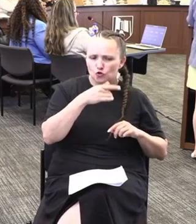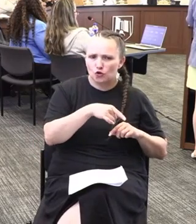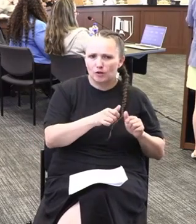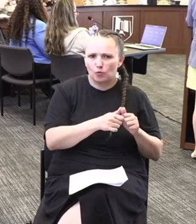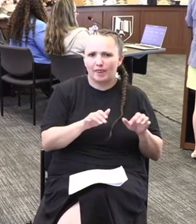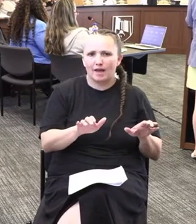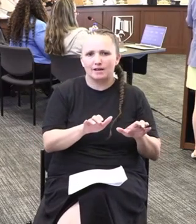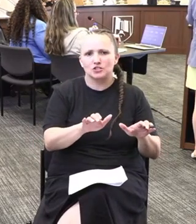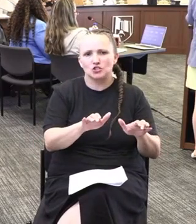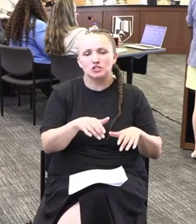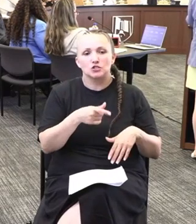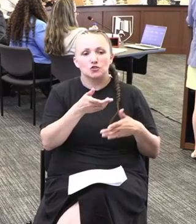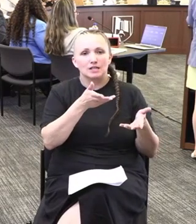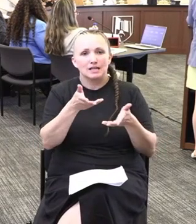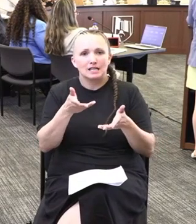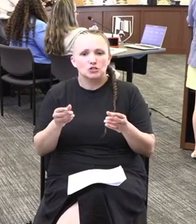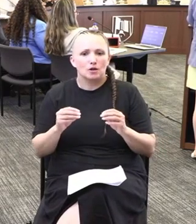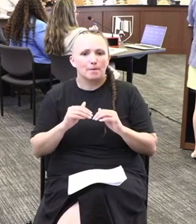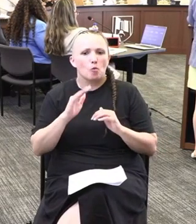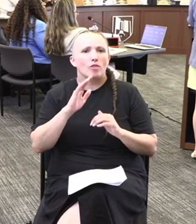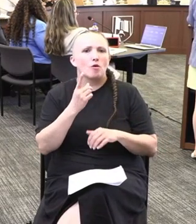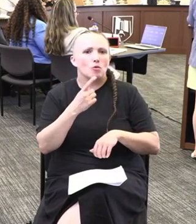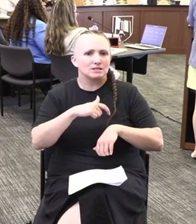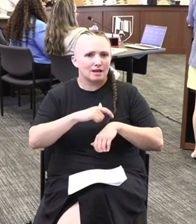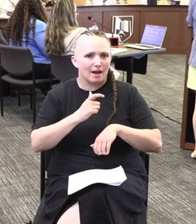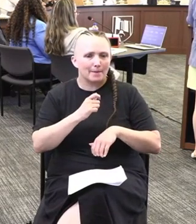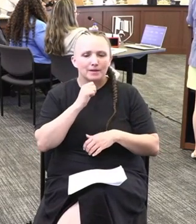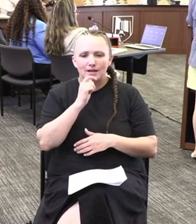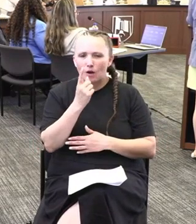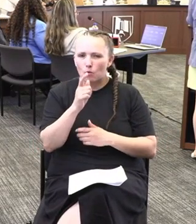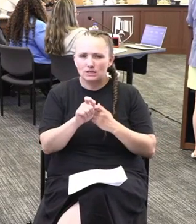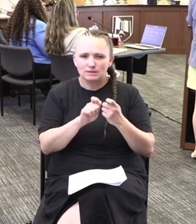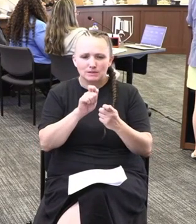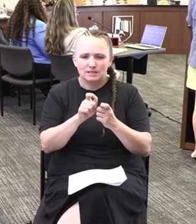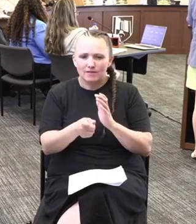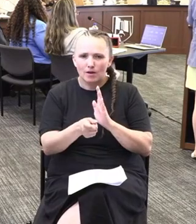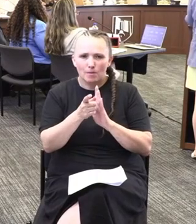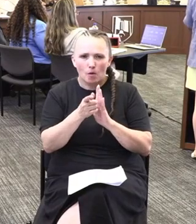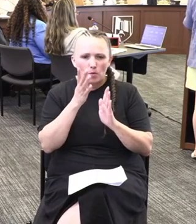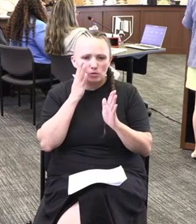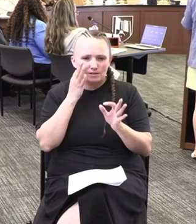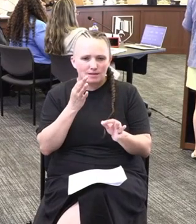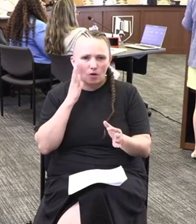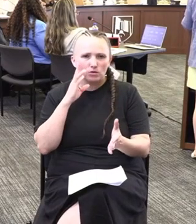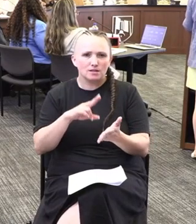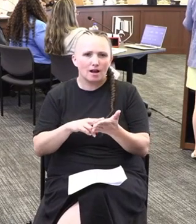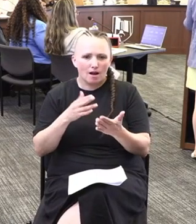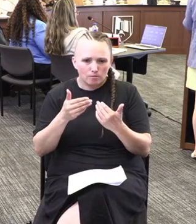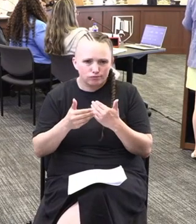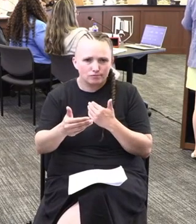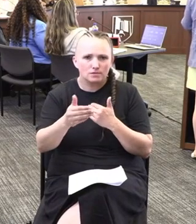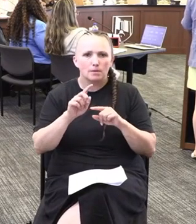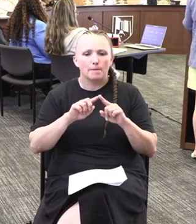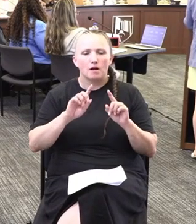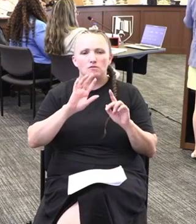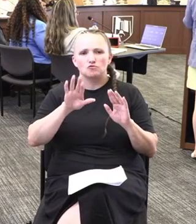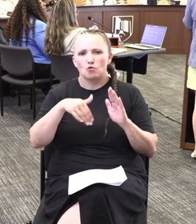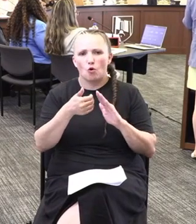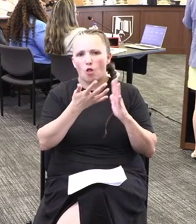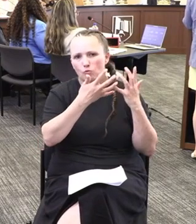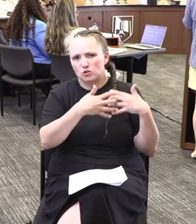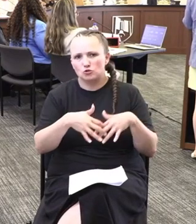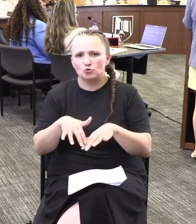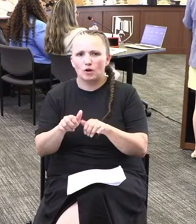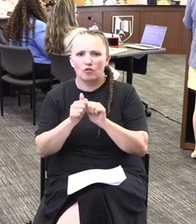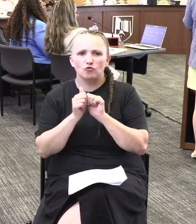actions. They're engaging more than once. No single moment determines when they enroll, but it all works together. So when we